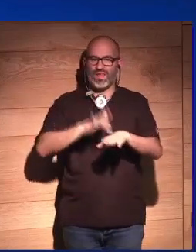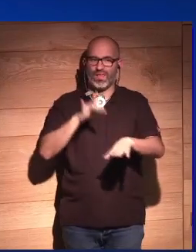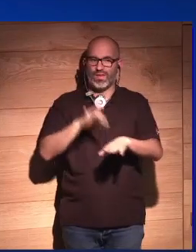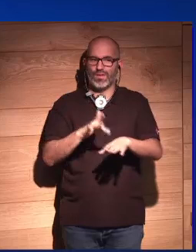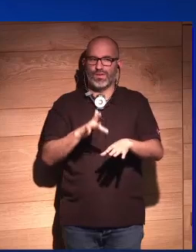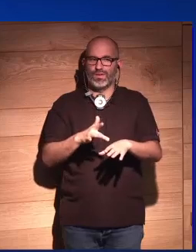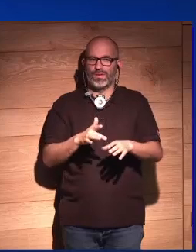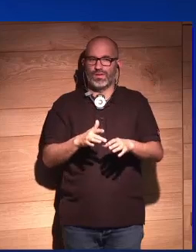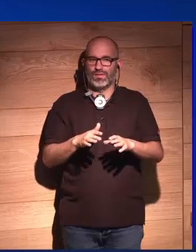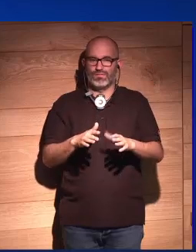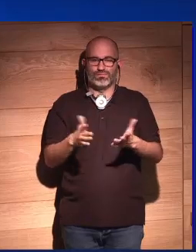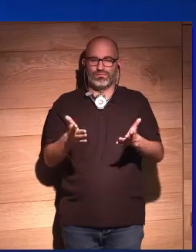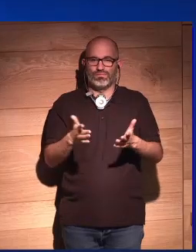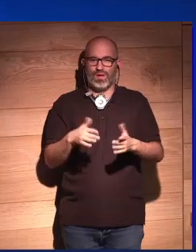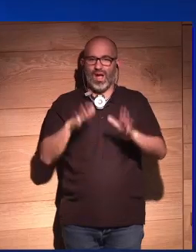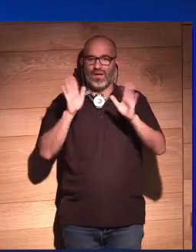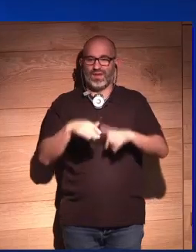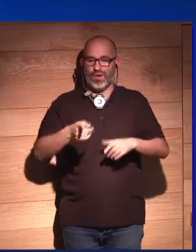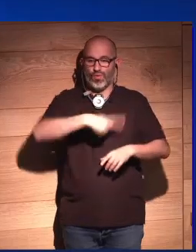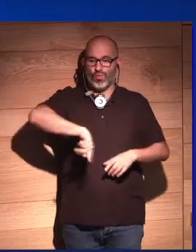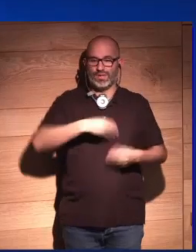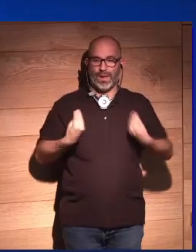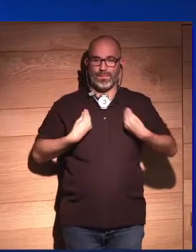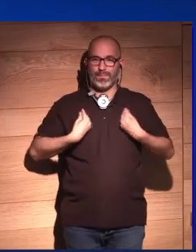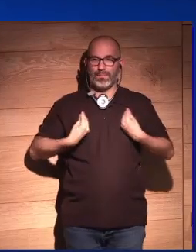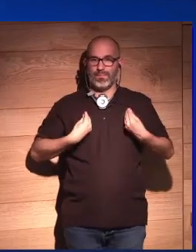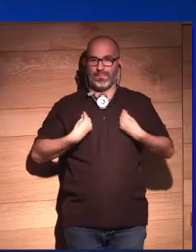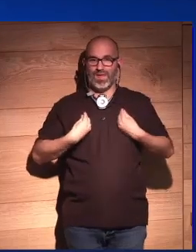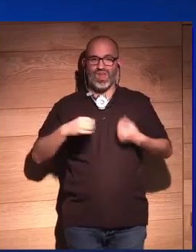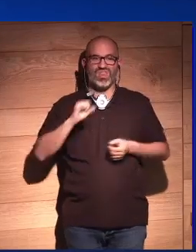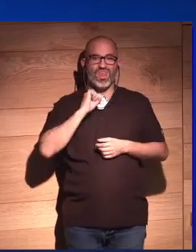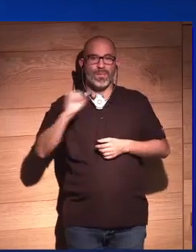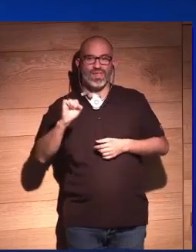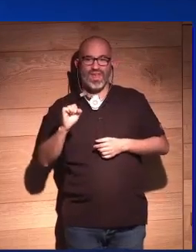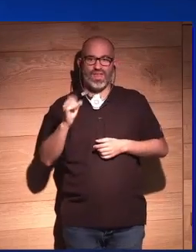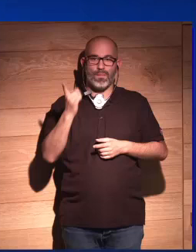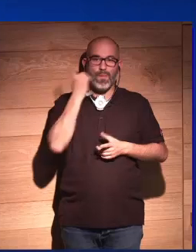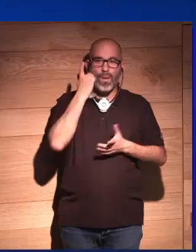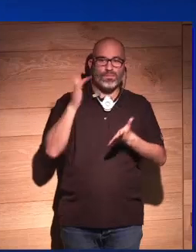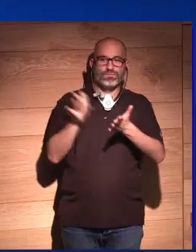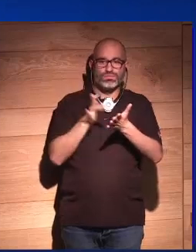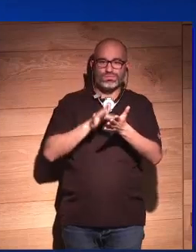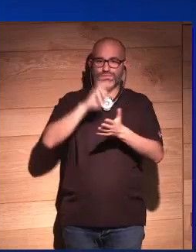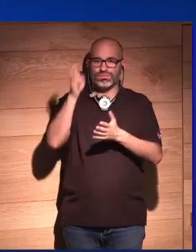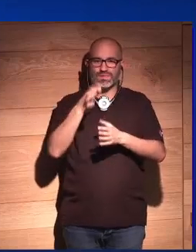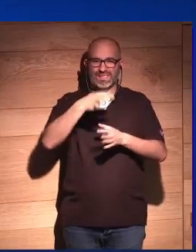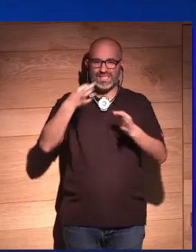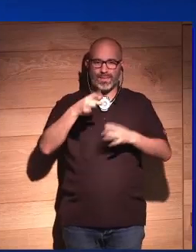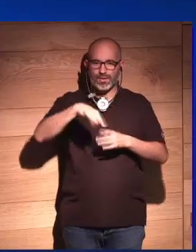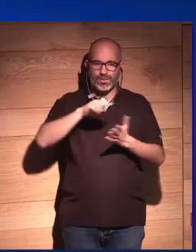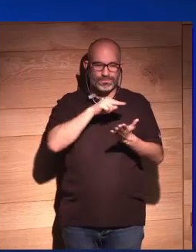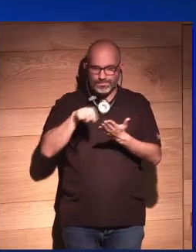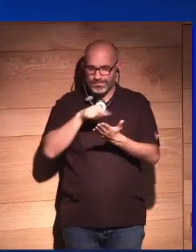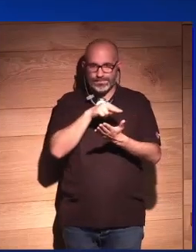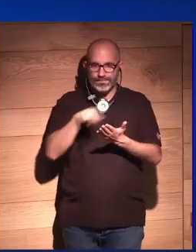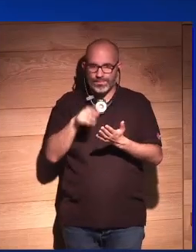lives are through, you know, this terrible design of like a box that we put in our pockets, and we're always doing this, and our spines are moving